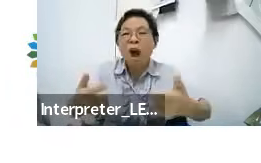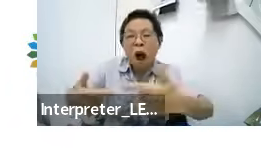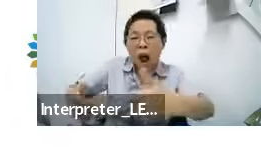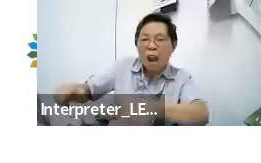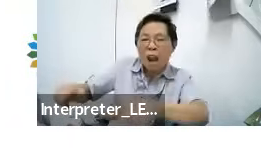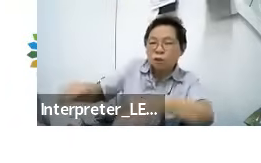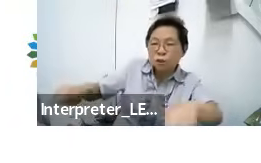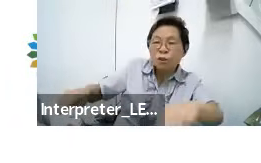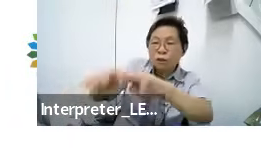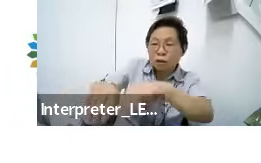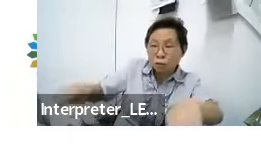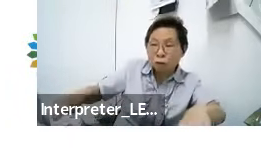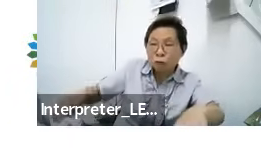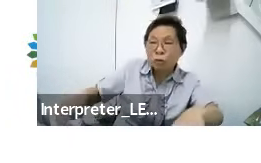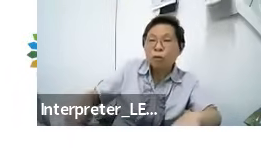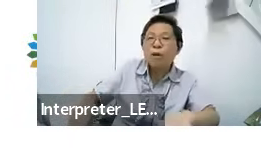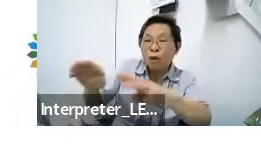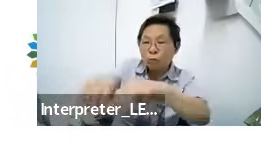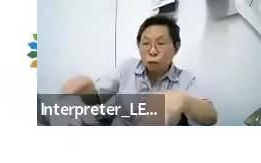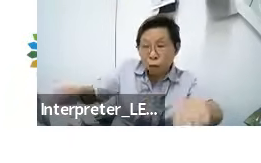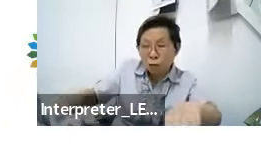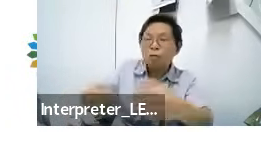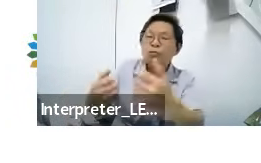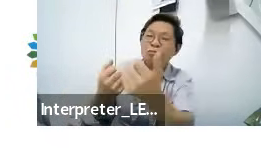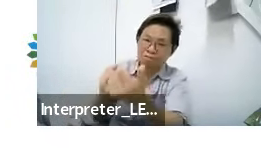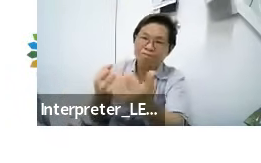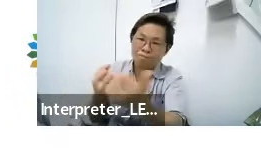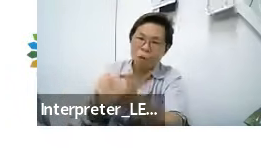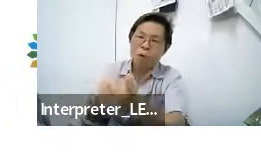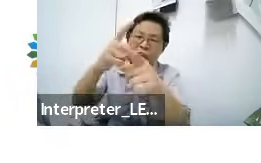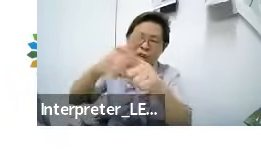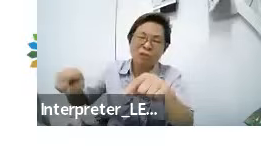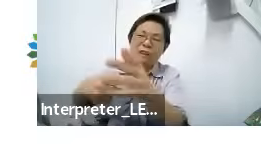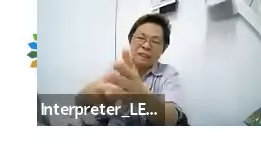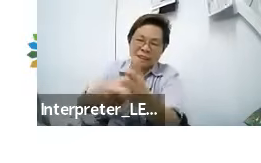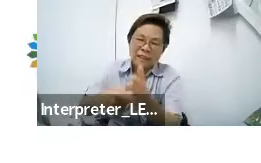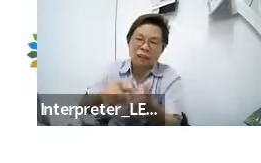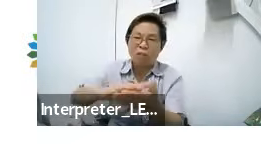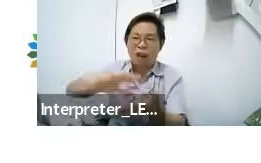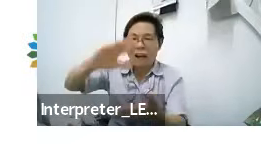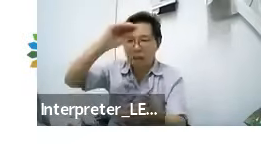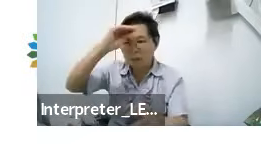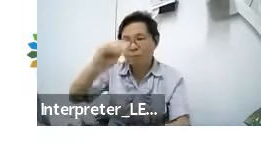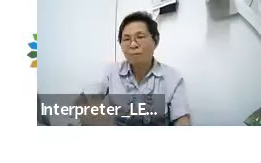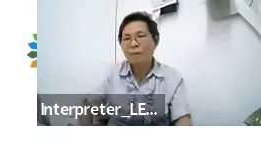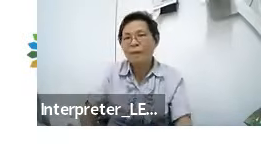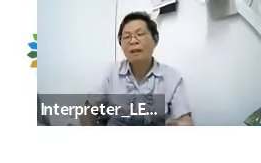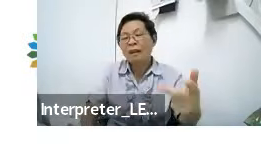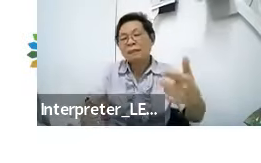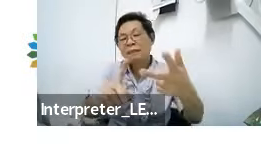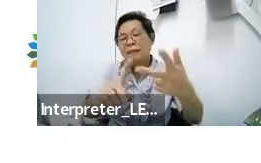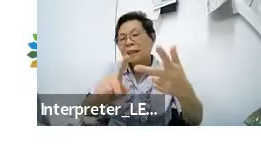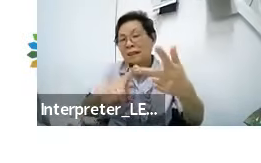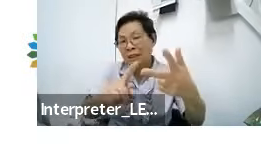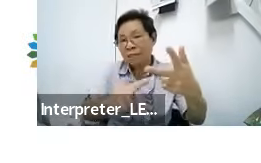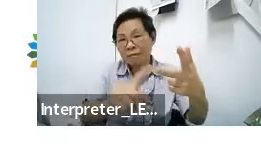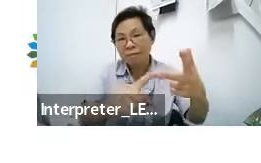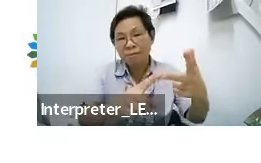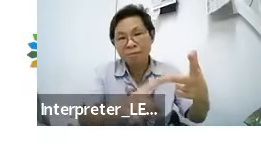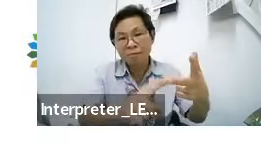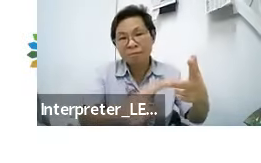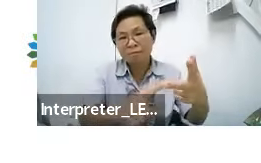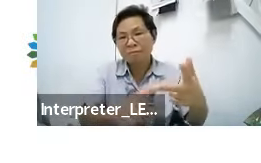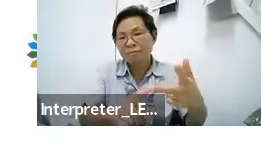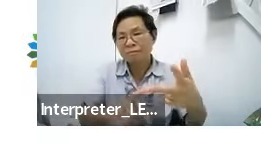to express themselves or to support in different needs of learning. So the third one, again, is